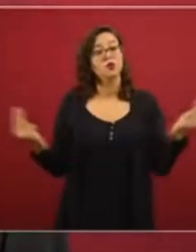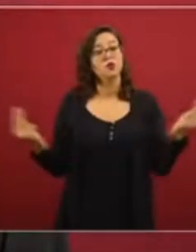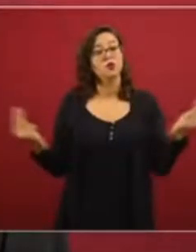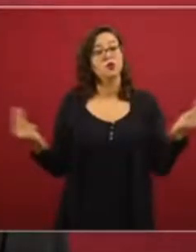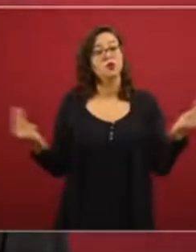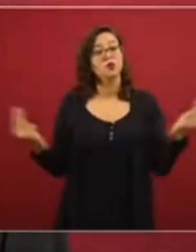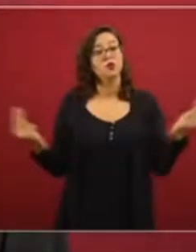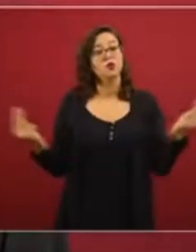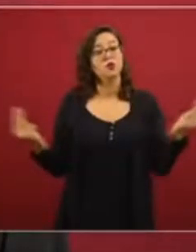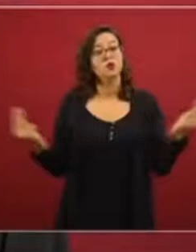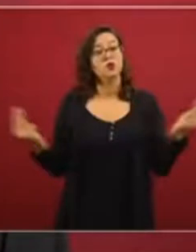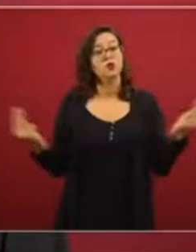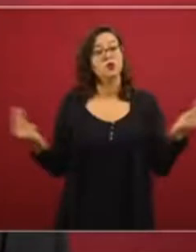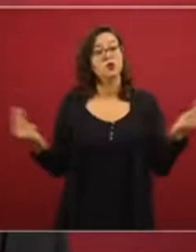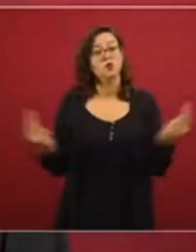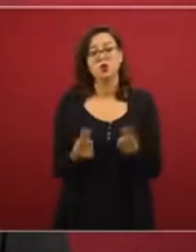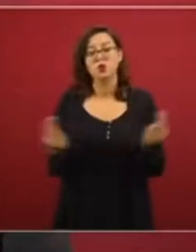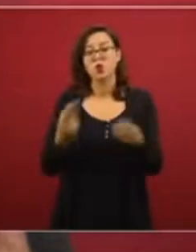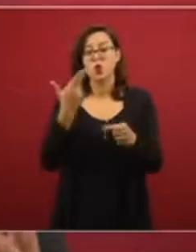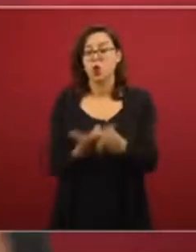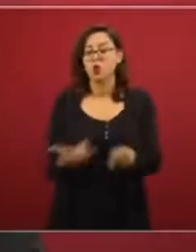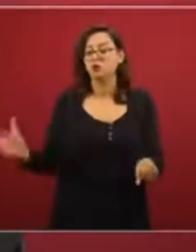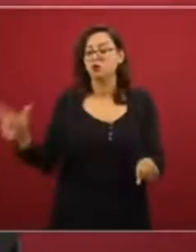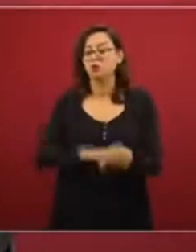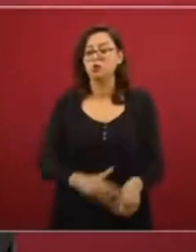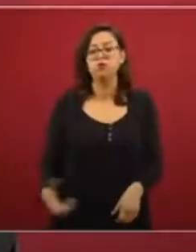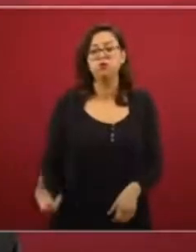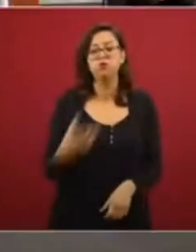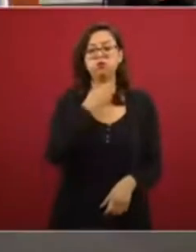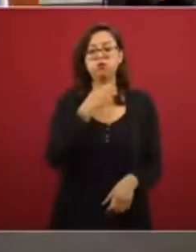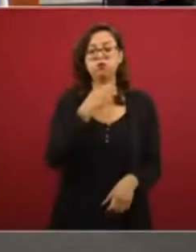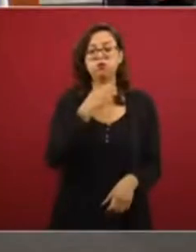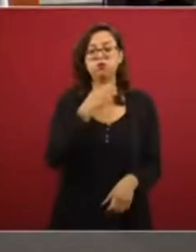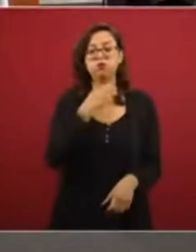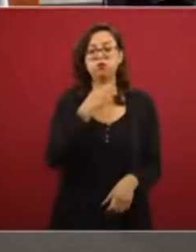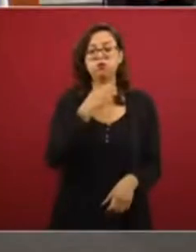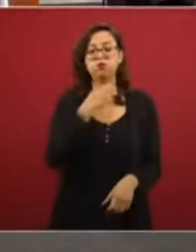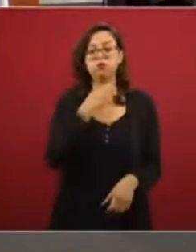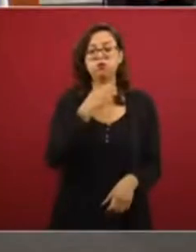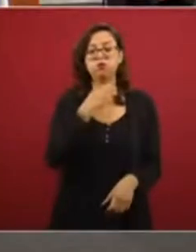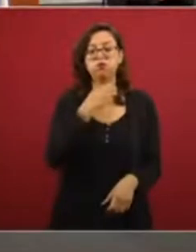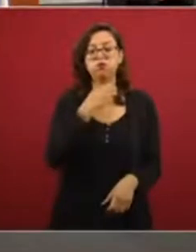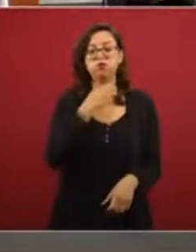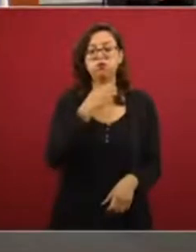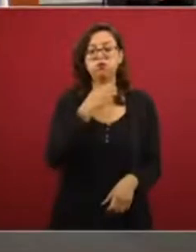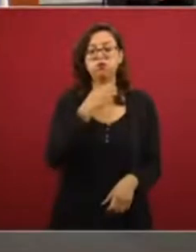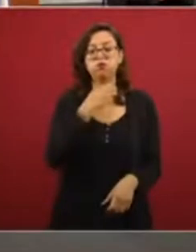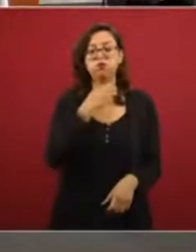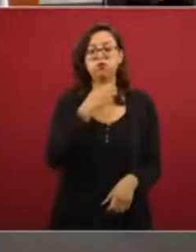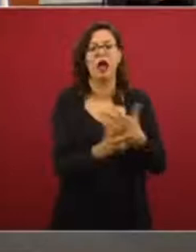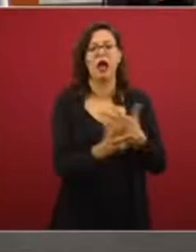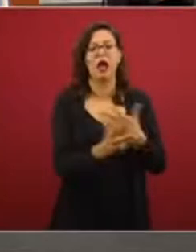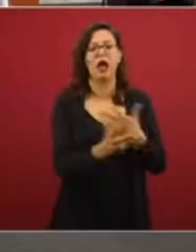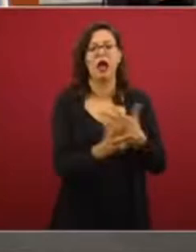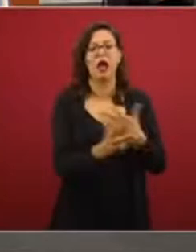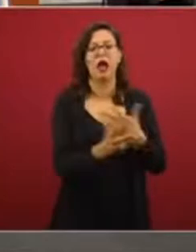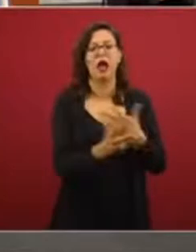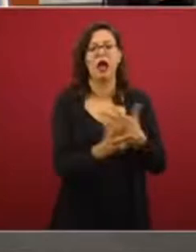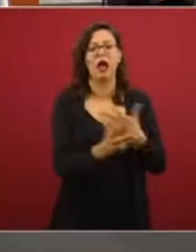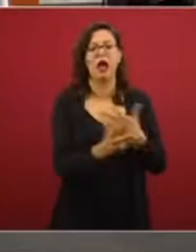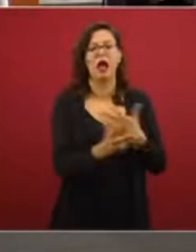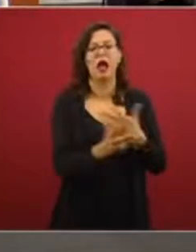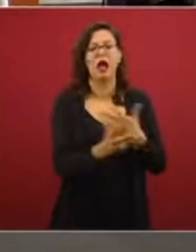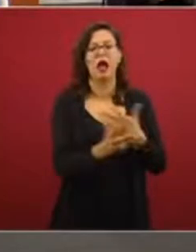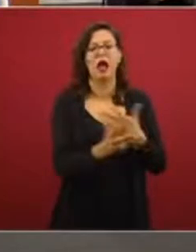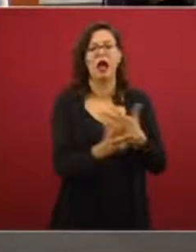the hospitals become saturated por el hecho mismo de que estén vacíos not in order to have them empty sino por el hecho de